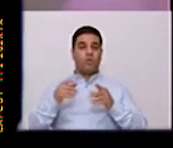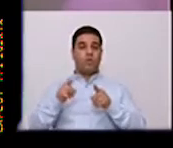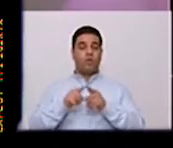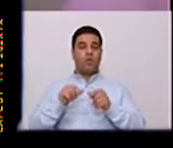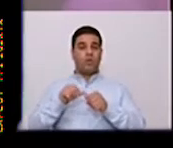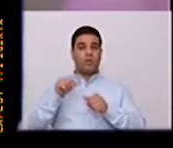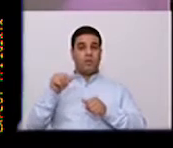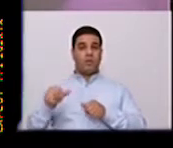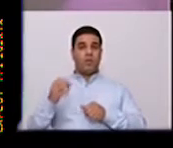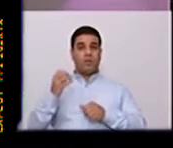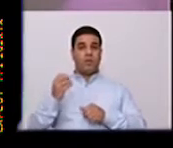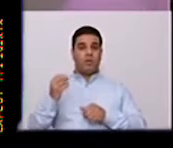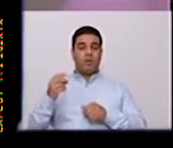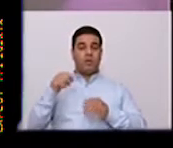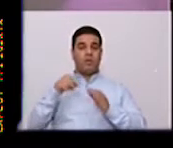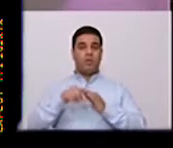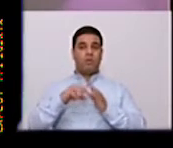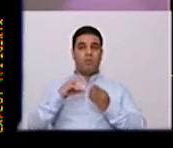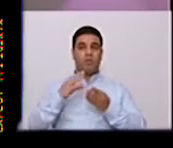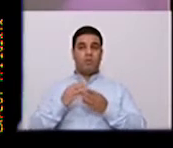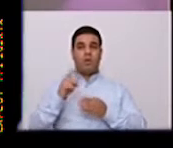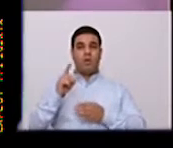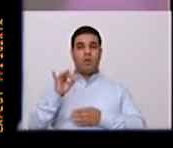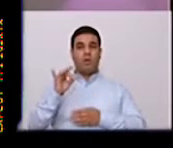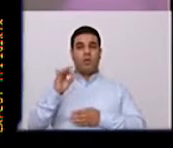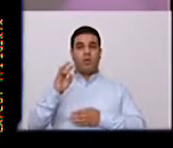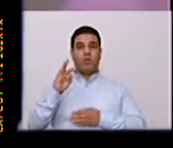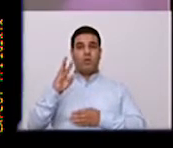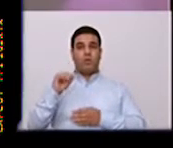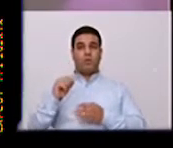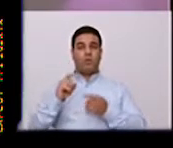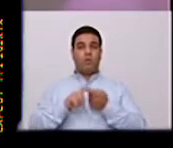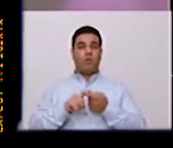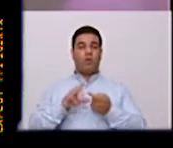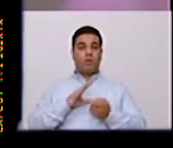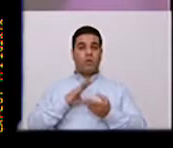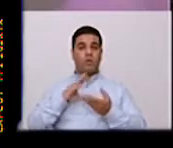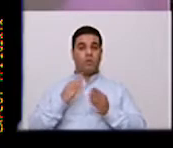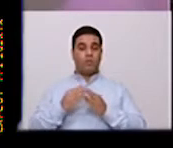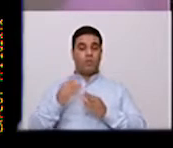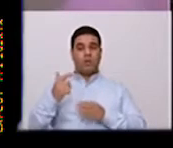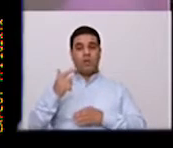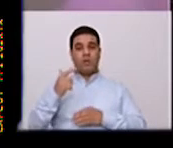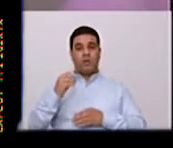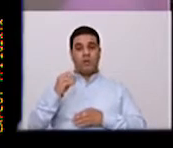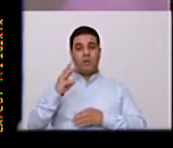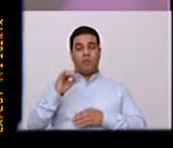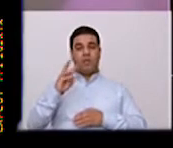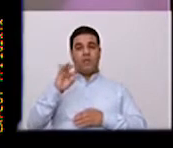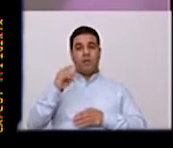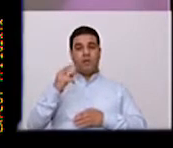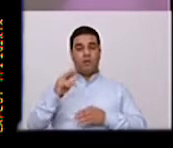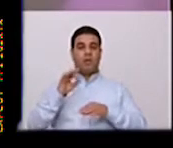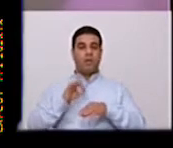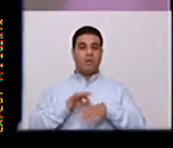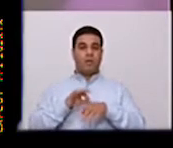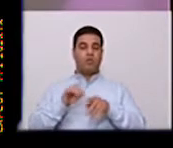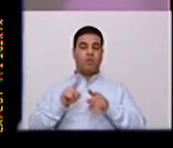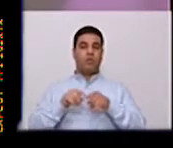yana jinsiy xromosomaga bog'langan holatdagi gemofiliya kasalligi ham